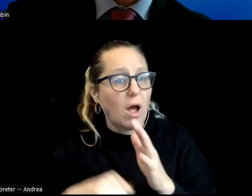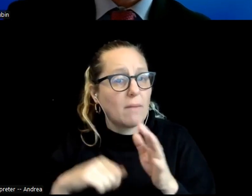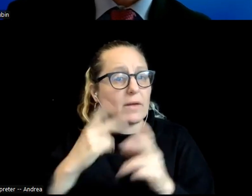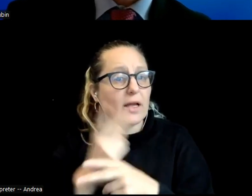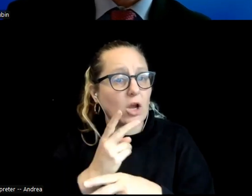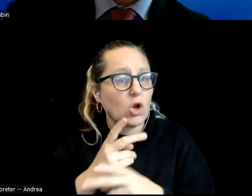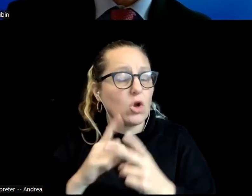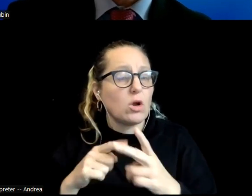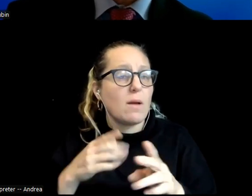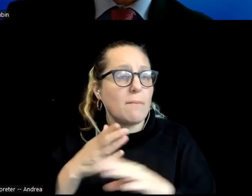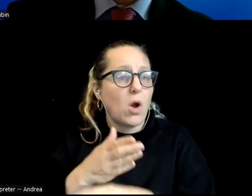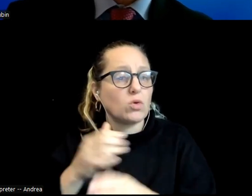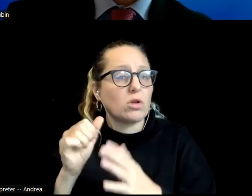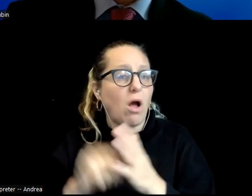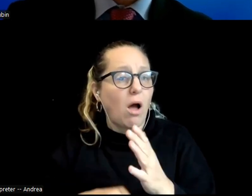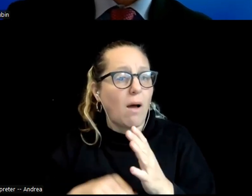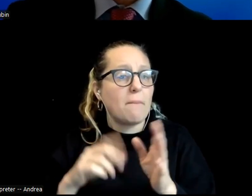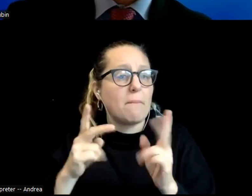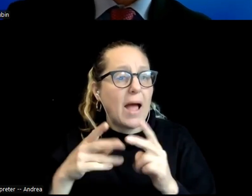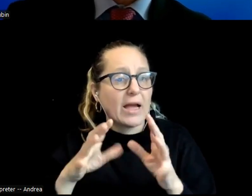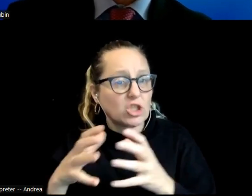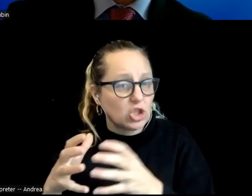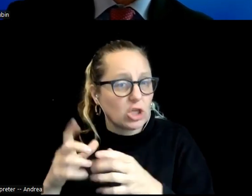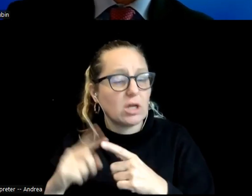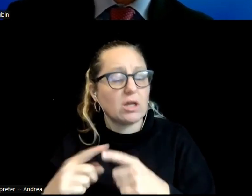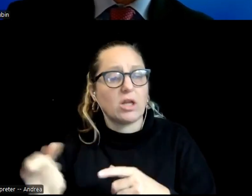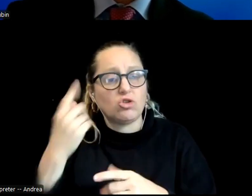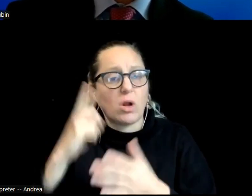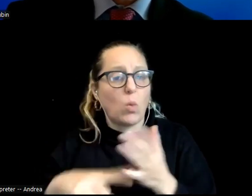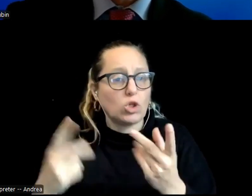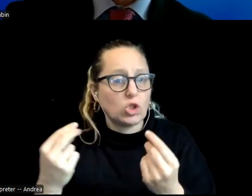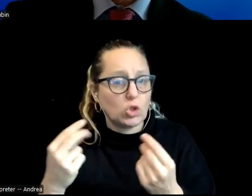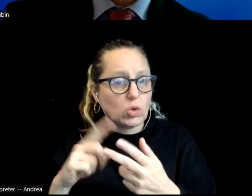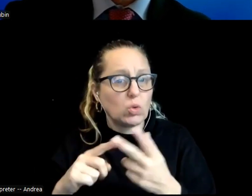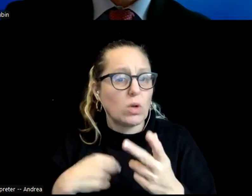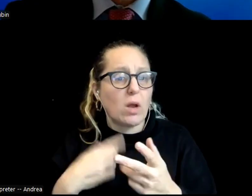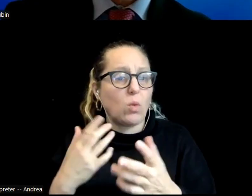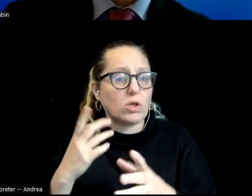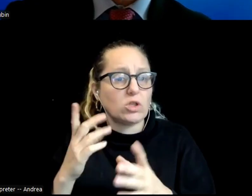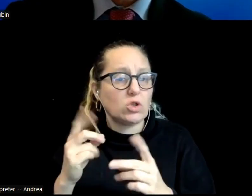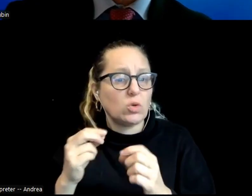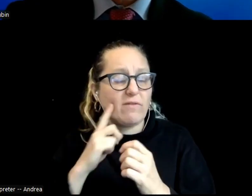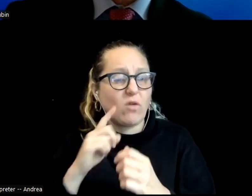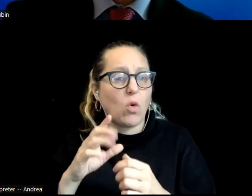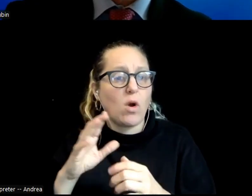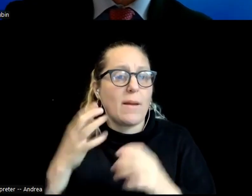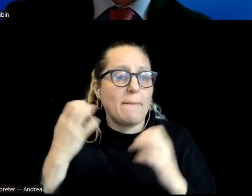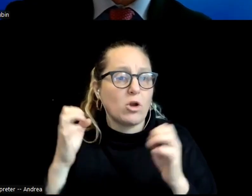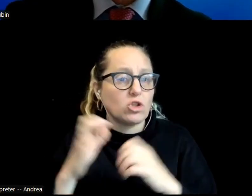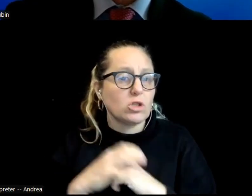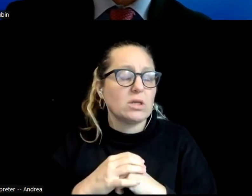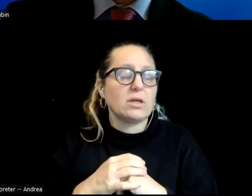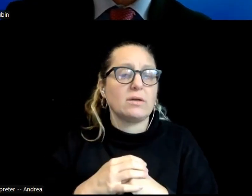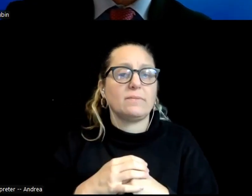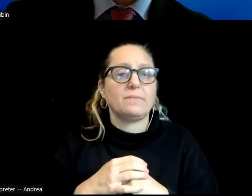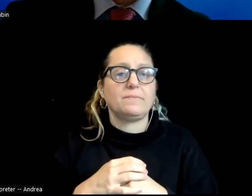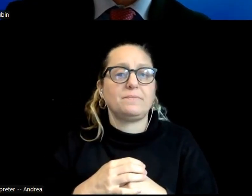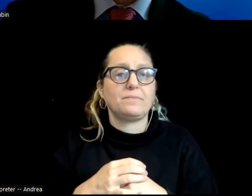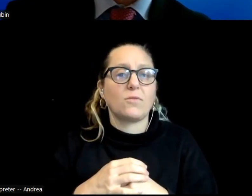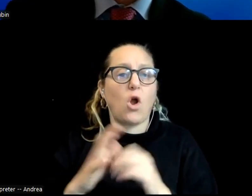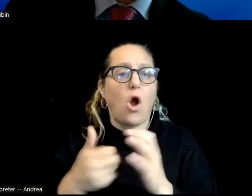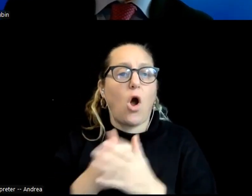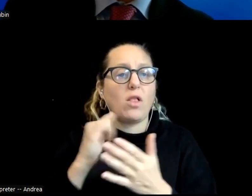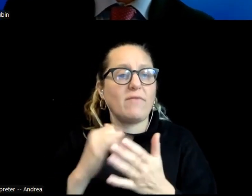post-op packaging. They understand what to do and what to do in the case of emergency, and all of that was part of